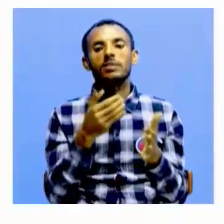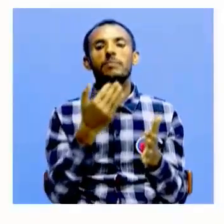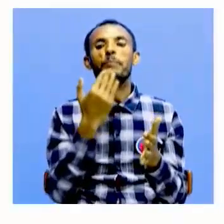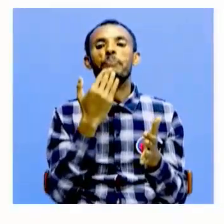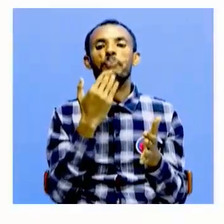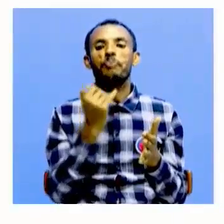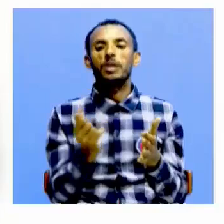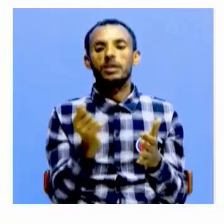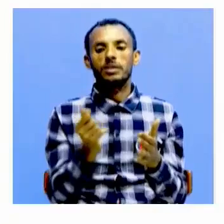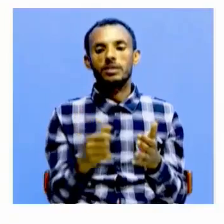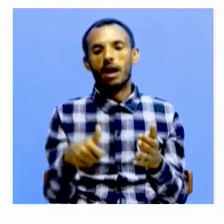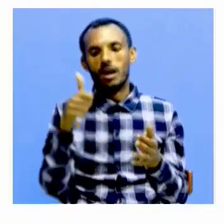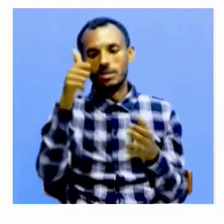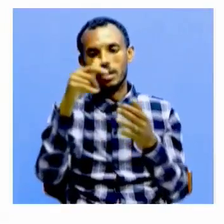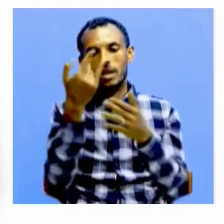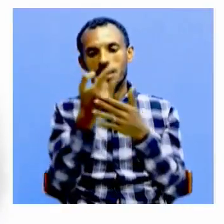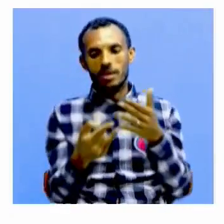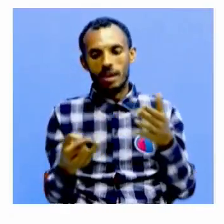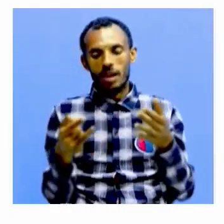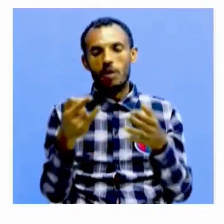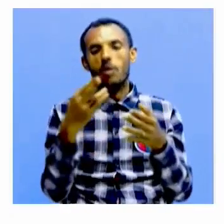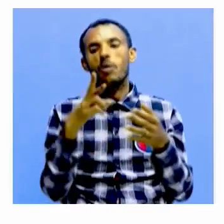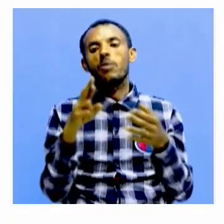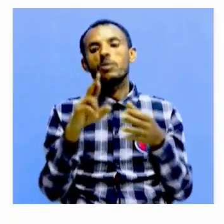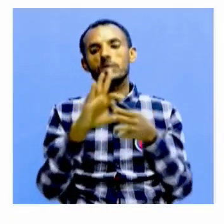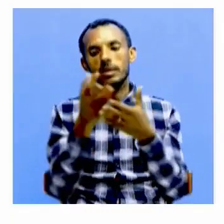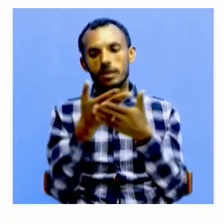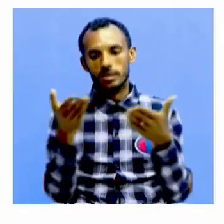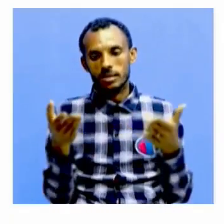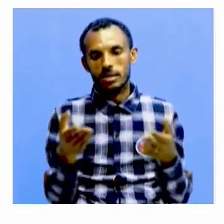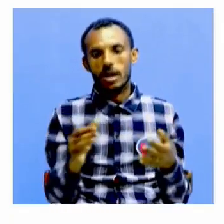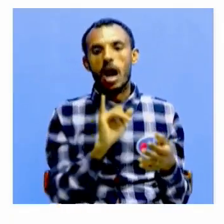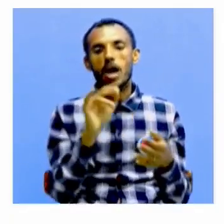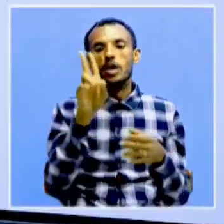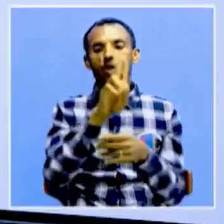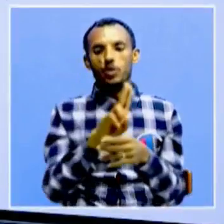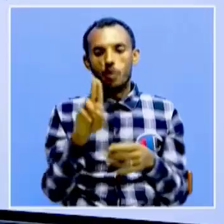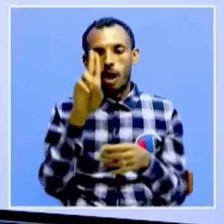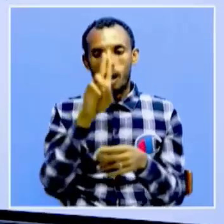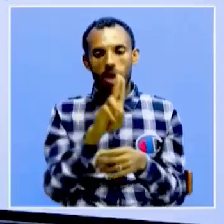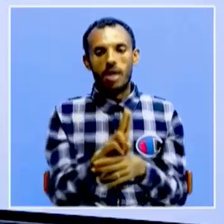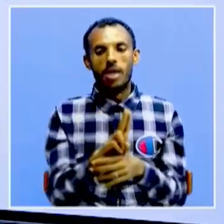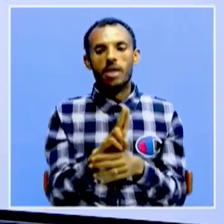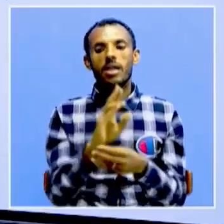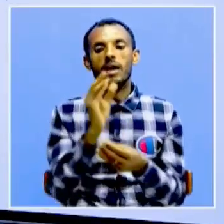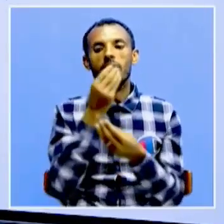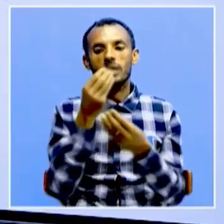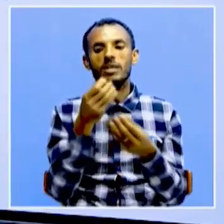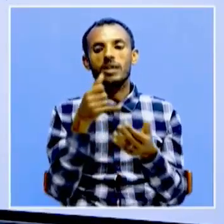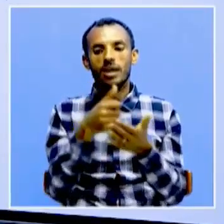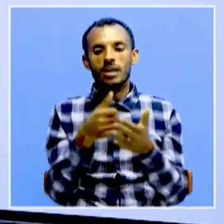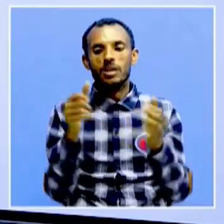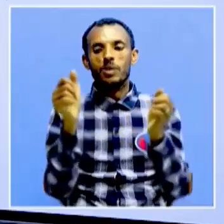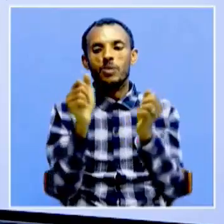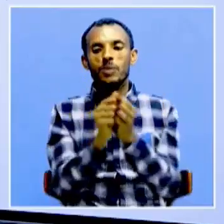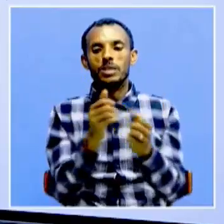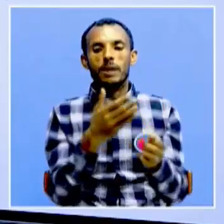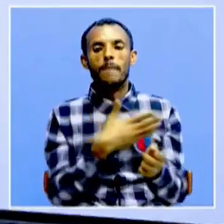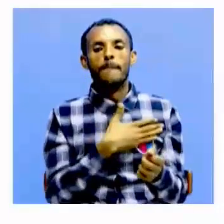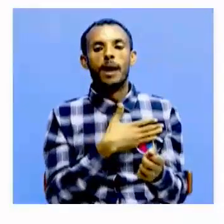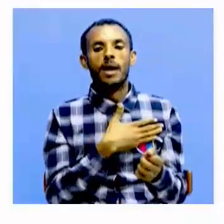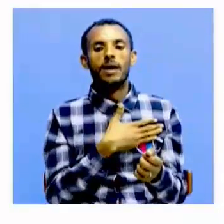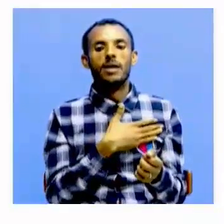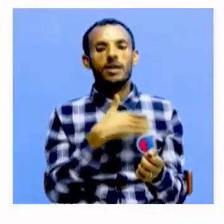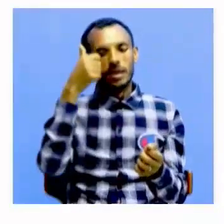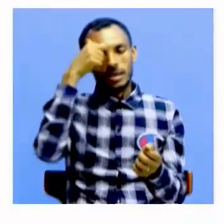another detail or supporting sentence. I usually eat it with my son. It is